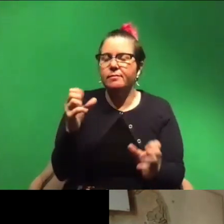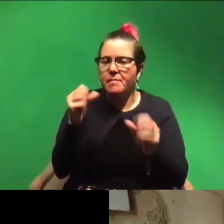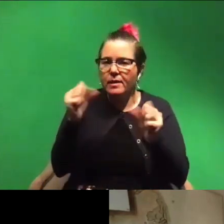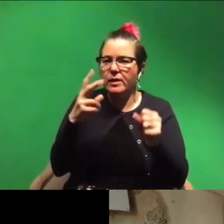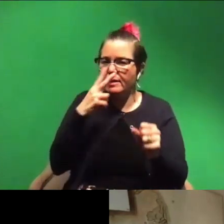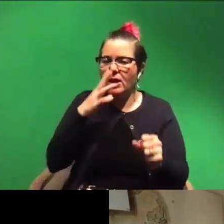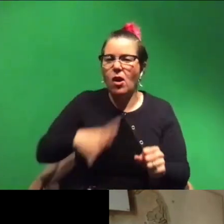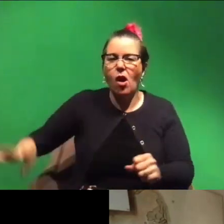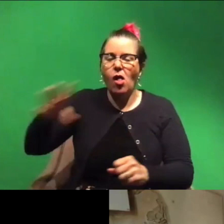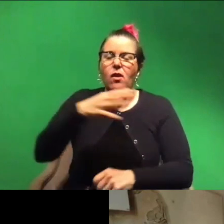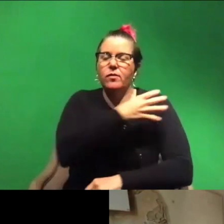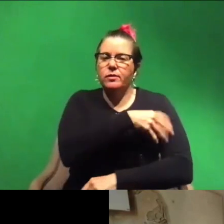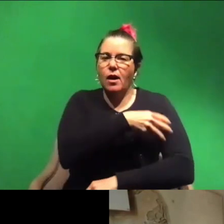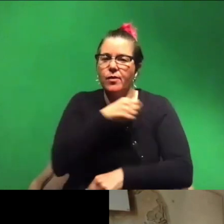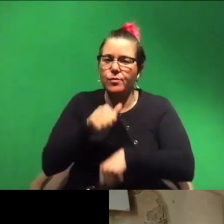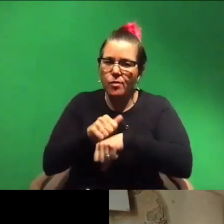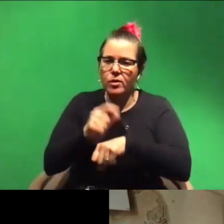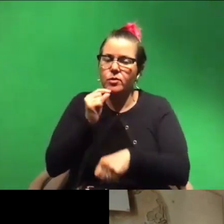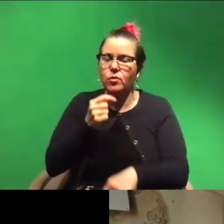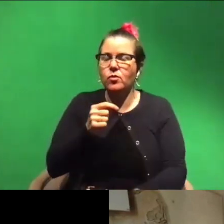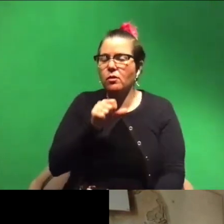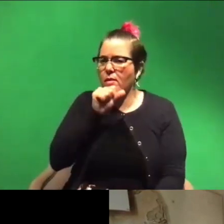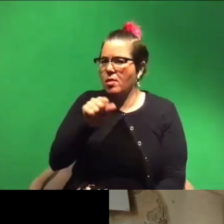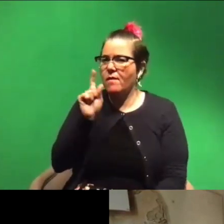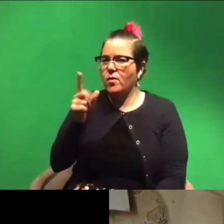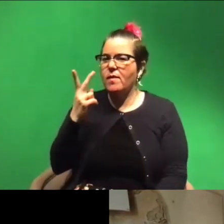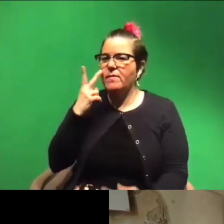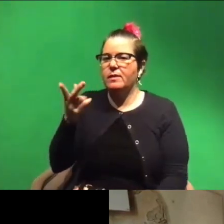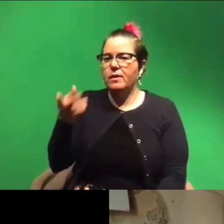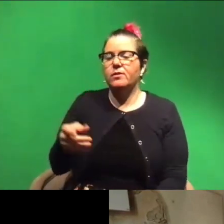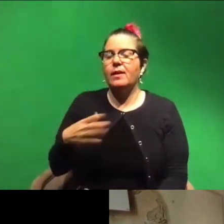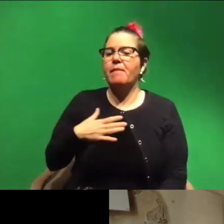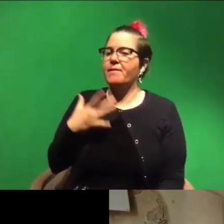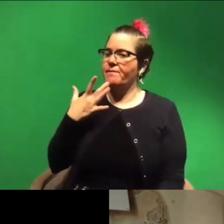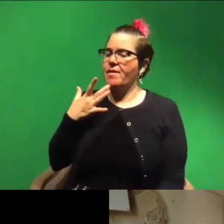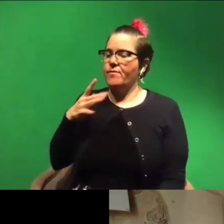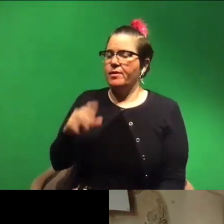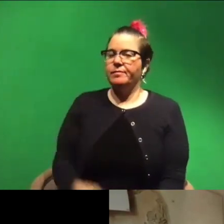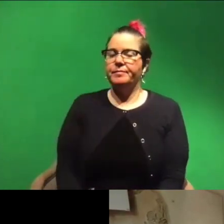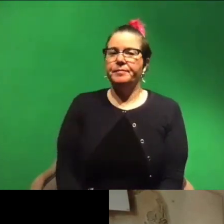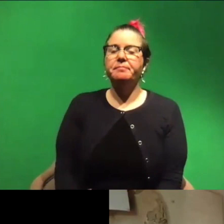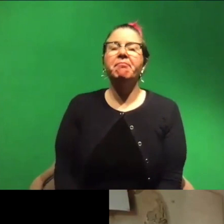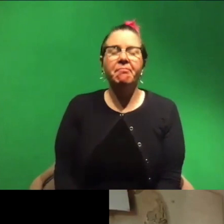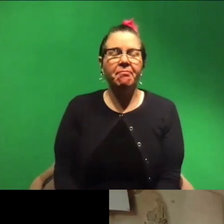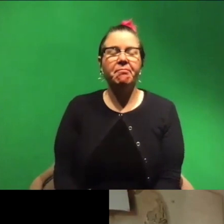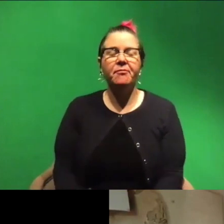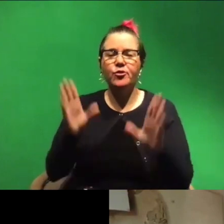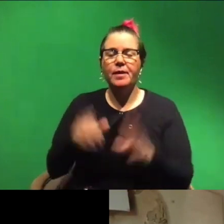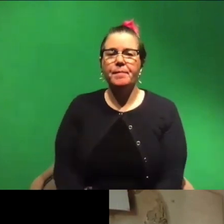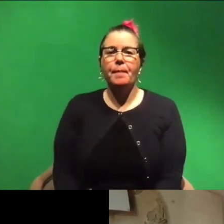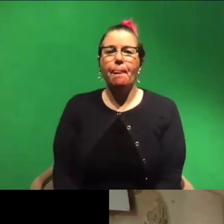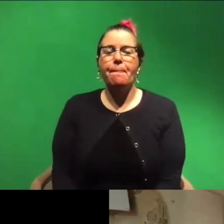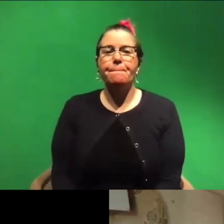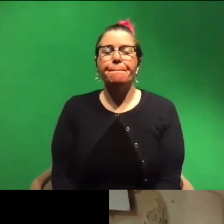Edinburgh and the rocks are really cool. And I would love going and visiting Arthur's Seat. So I'm going to say that's my favorite mountain. Awesome. That's great. Okay, so we